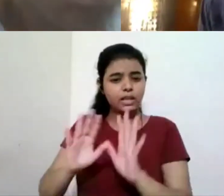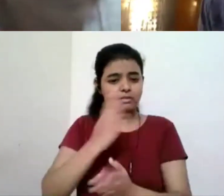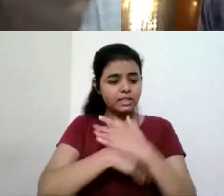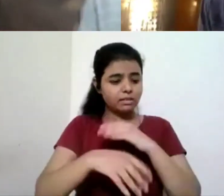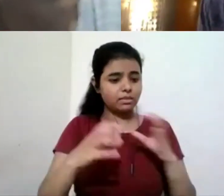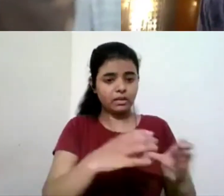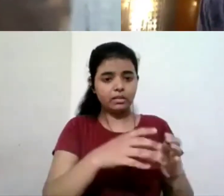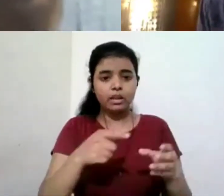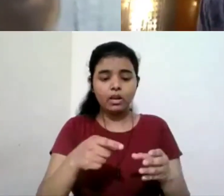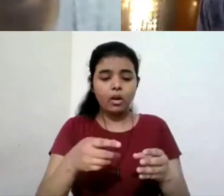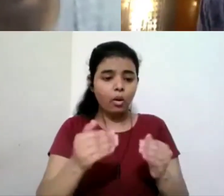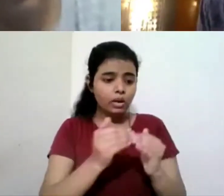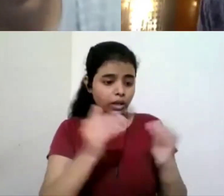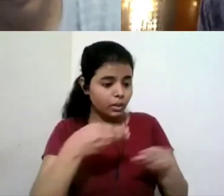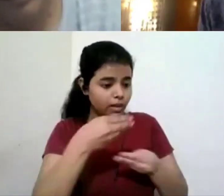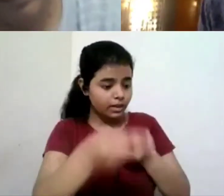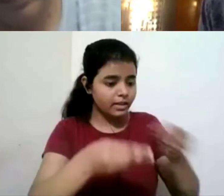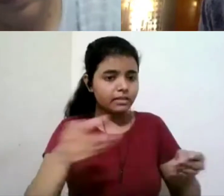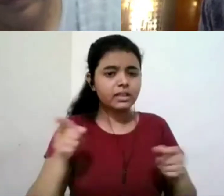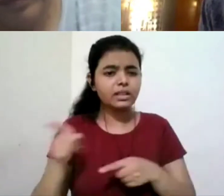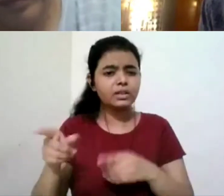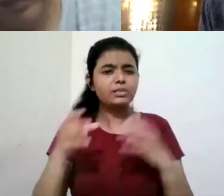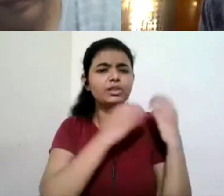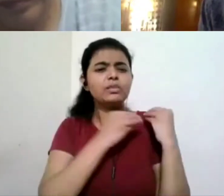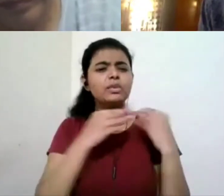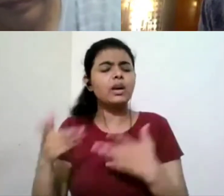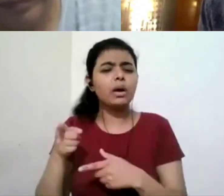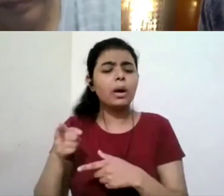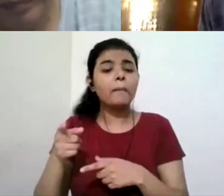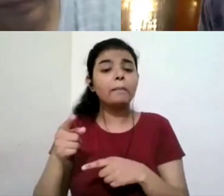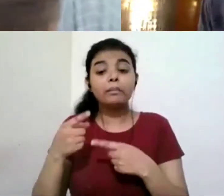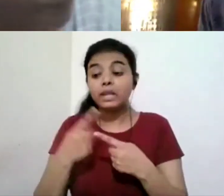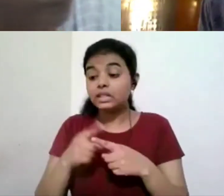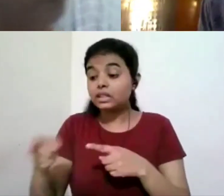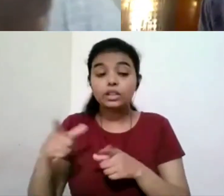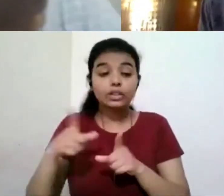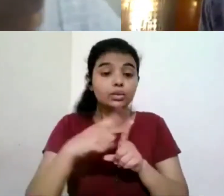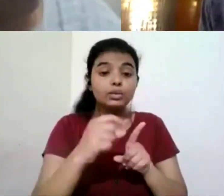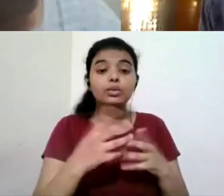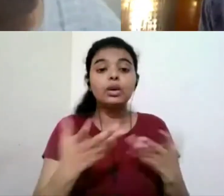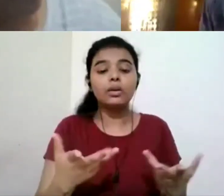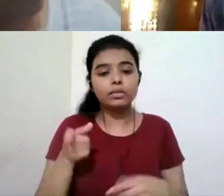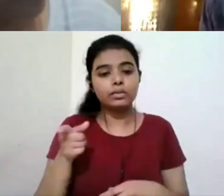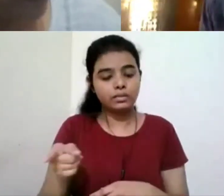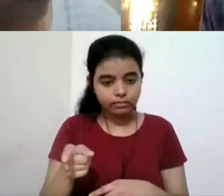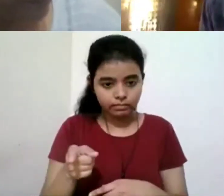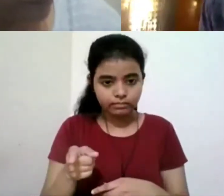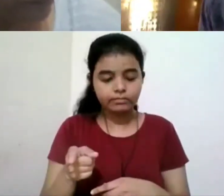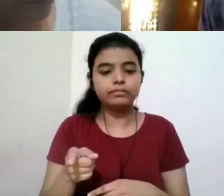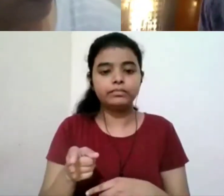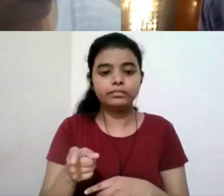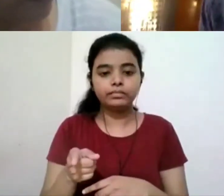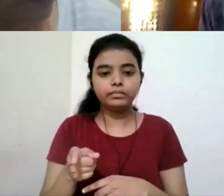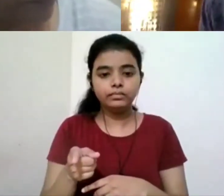the equal opportunities, and how do they respond to reasonable accommodation? It is absolutely,